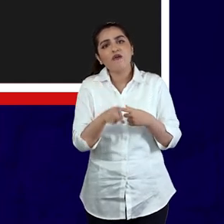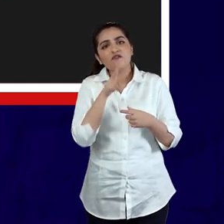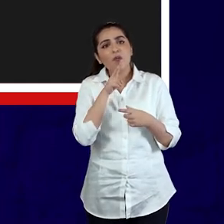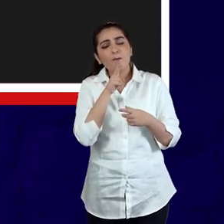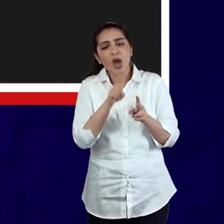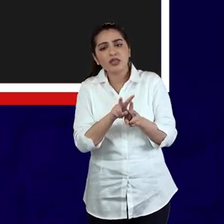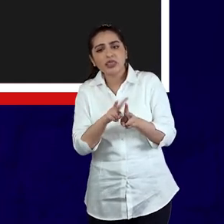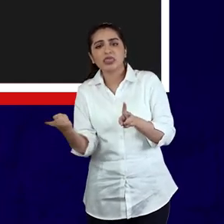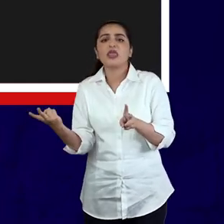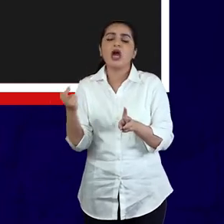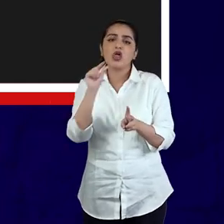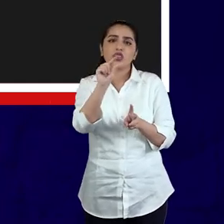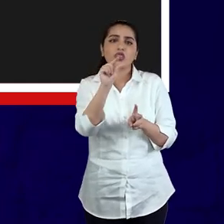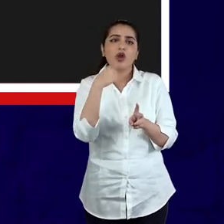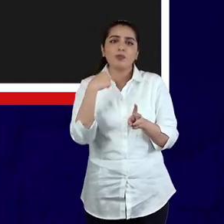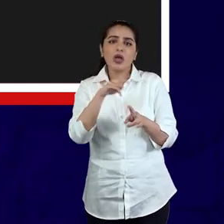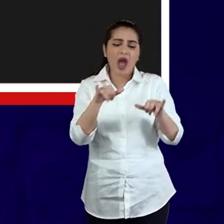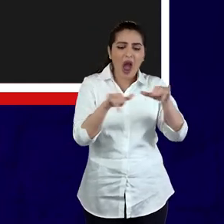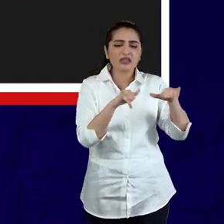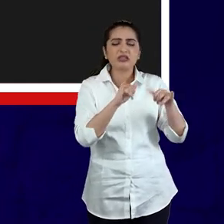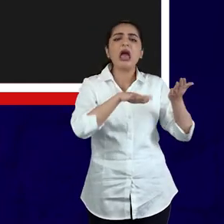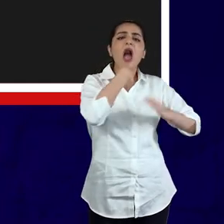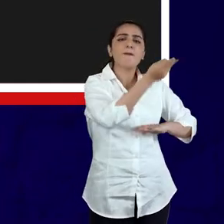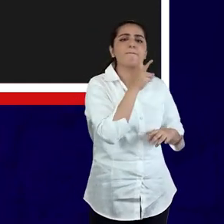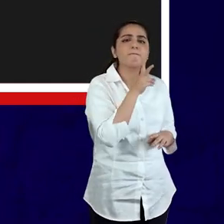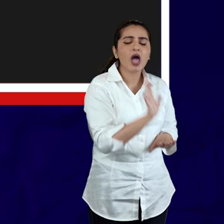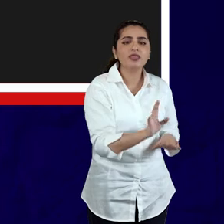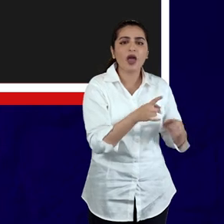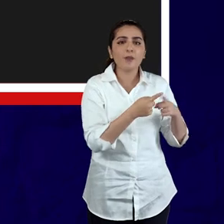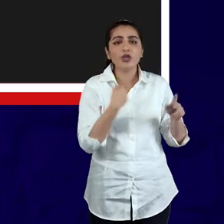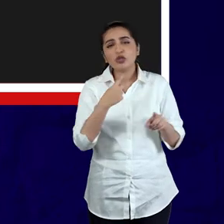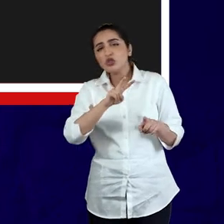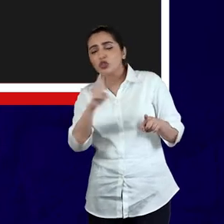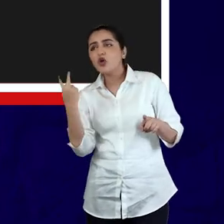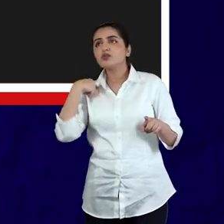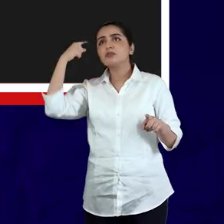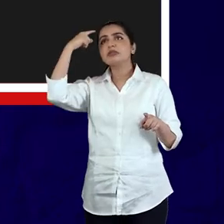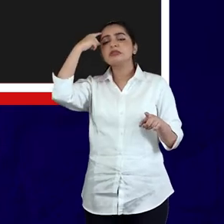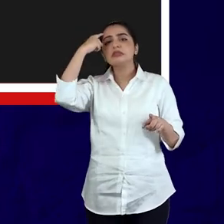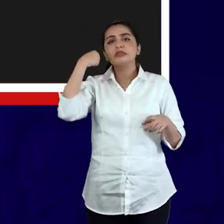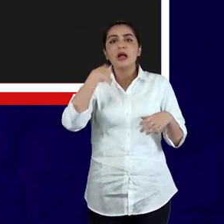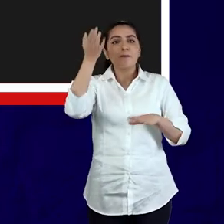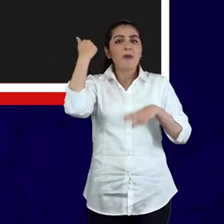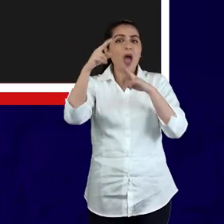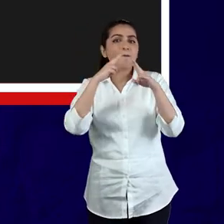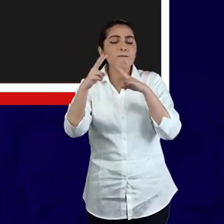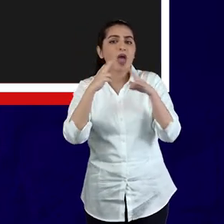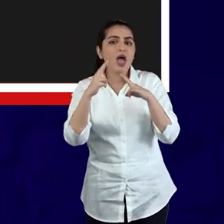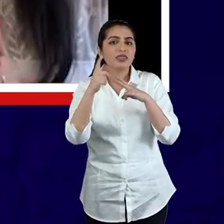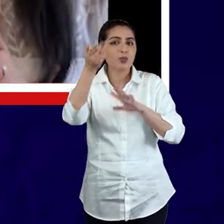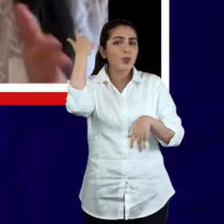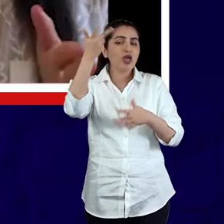with this conversation, because of course we could talk about the architecture, but one of the other things that came up when we were